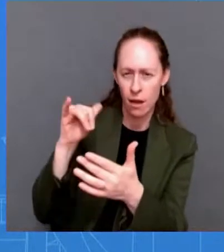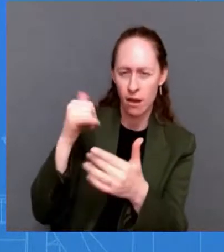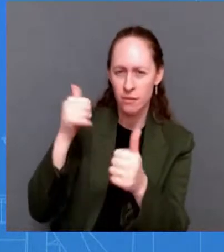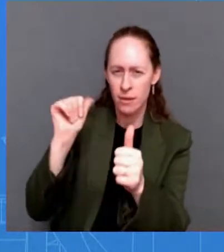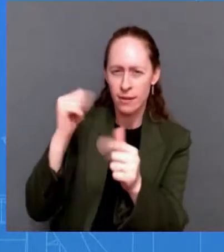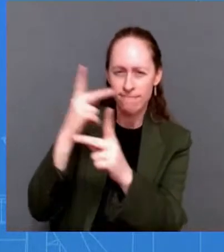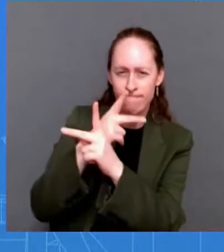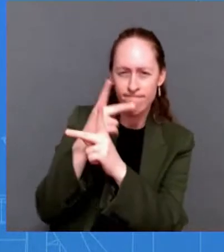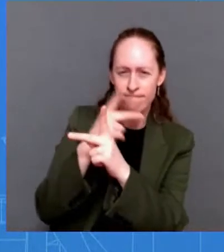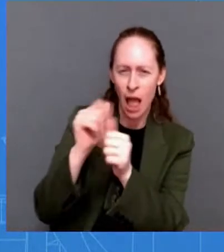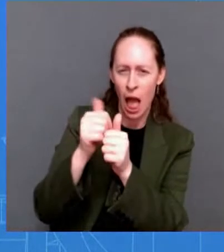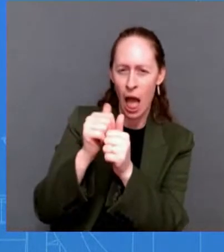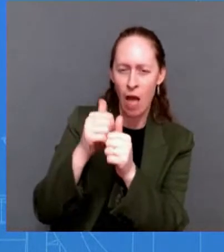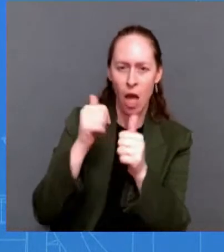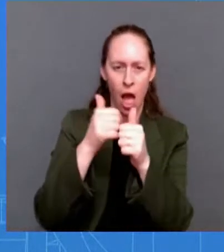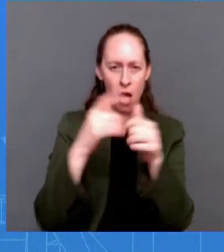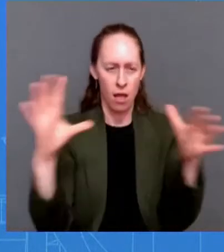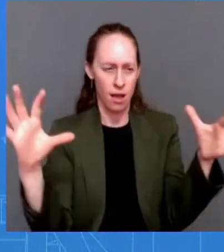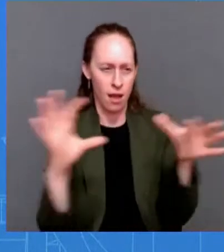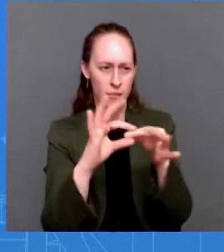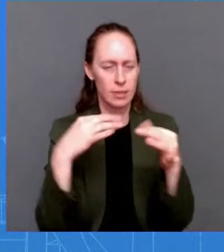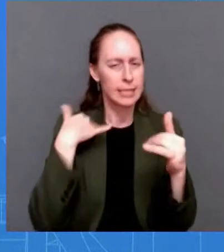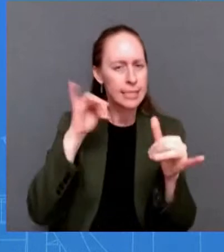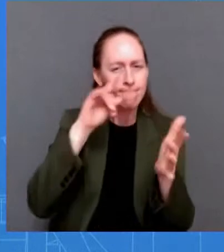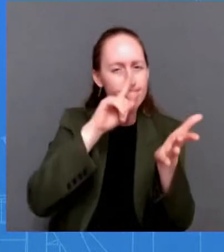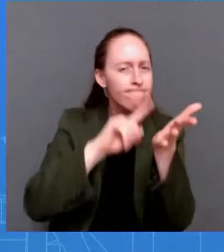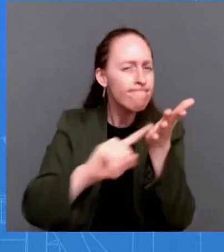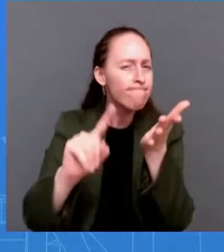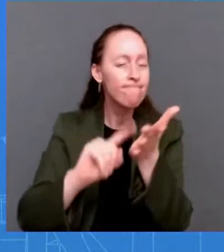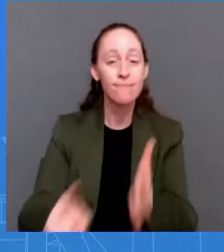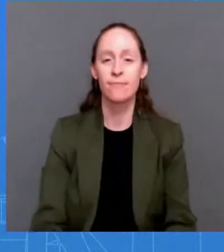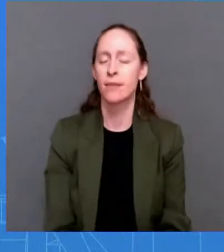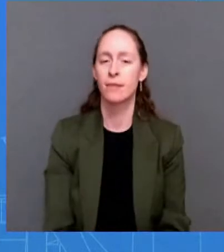Kevin? Let's go to Madison Muller at Bloomberg.